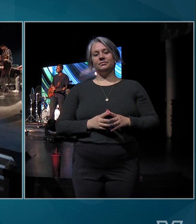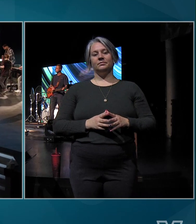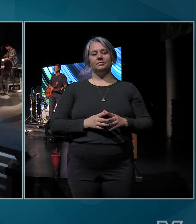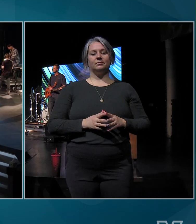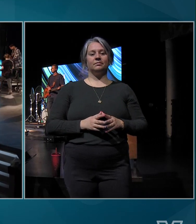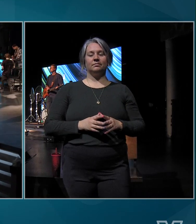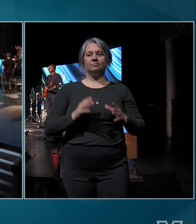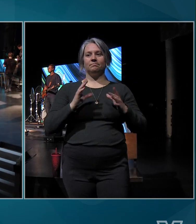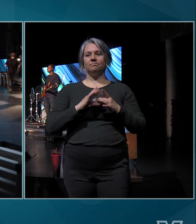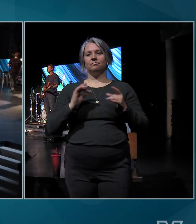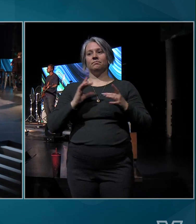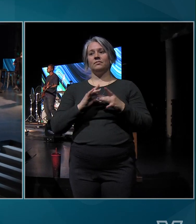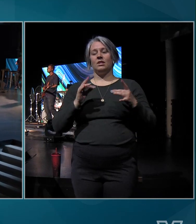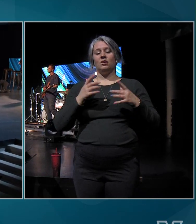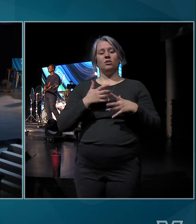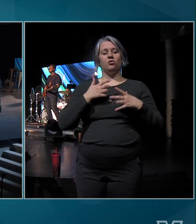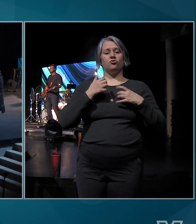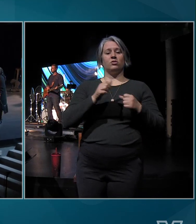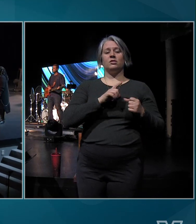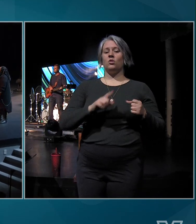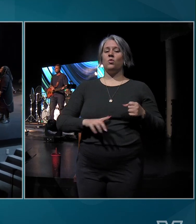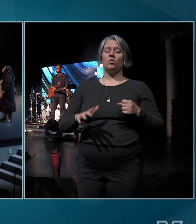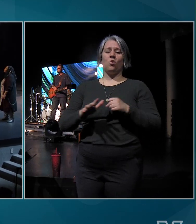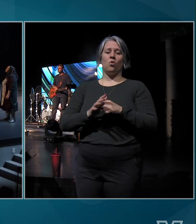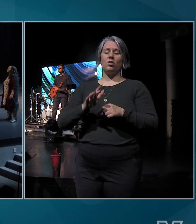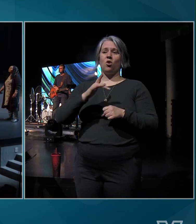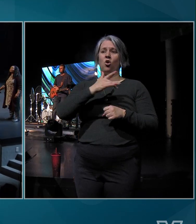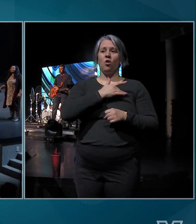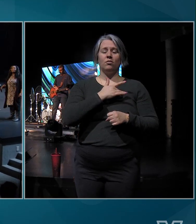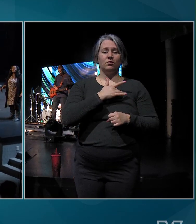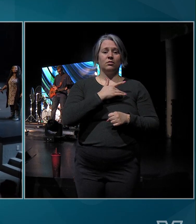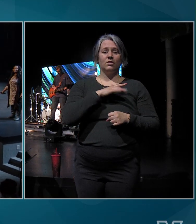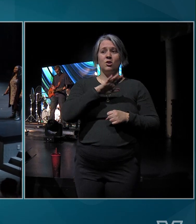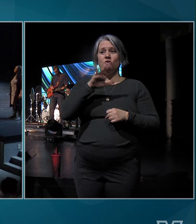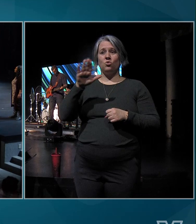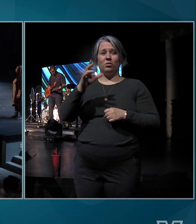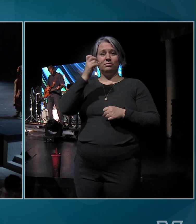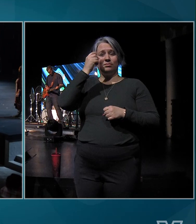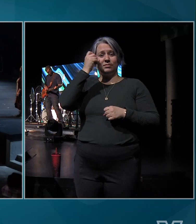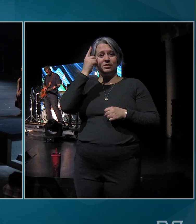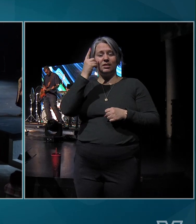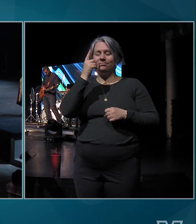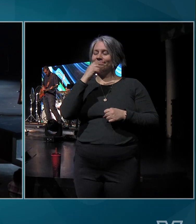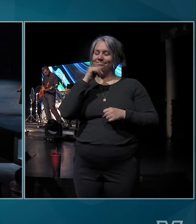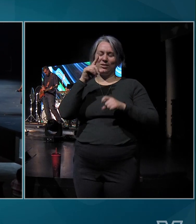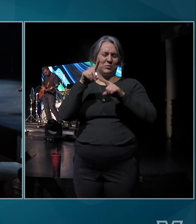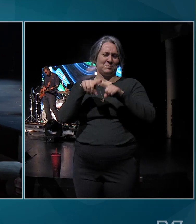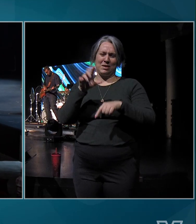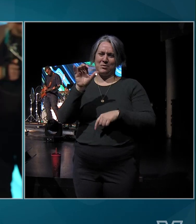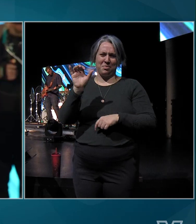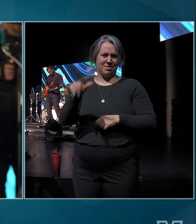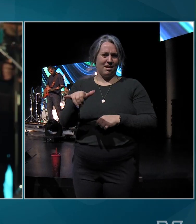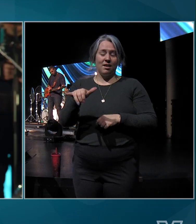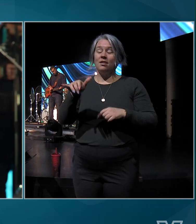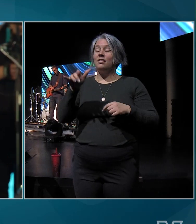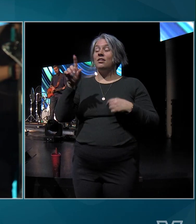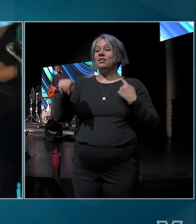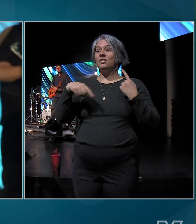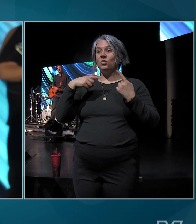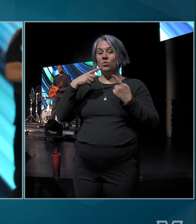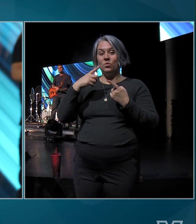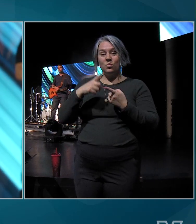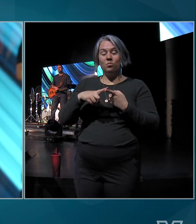With all your heart, and lean not on your own understanding, and in all your